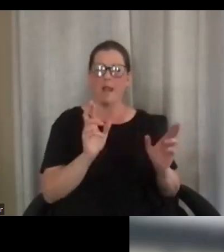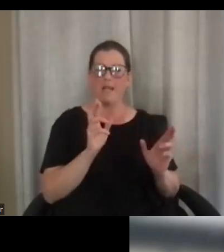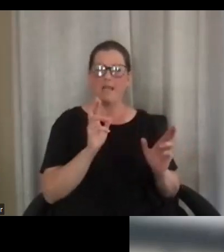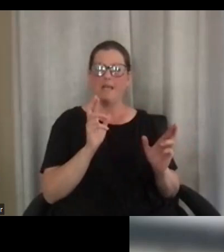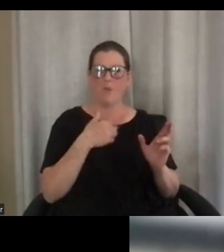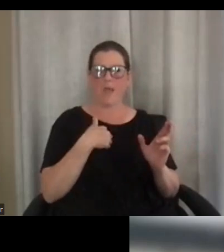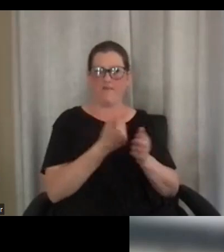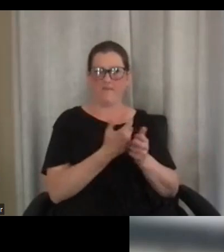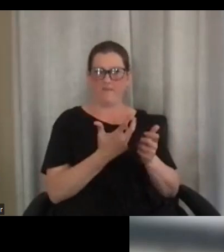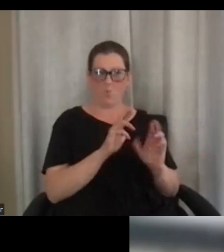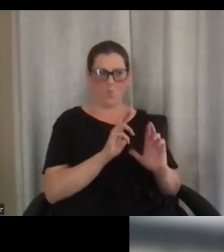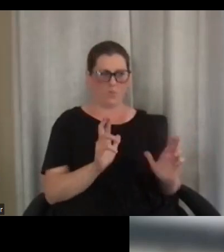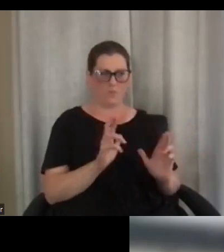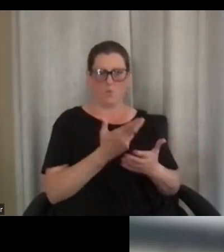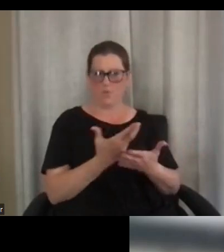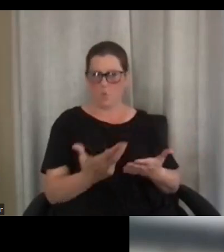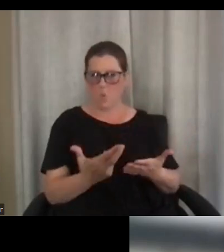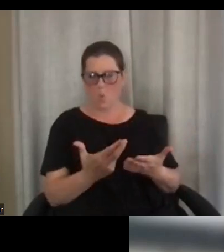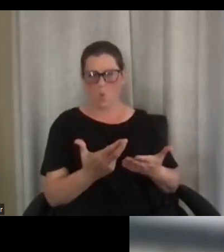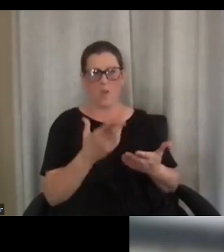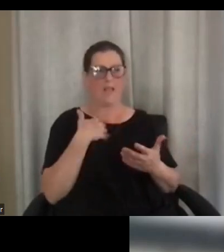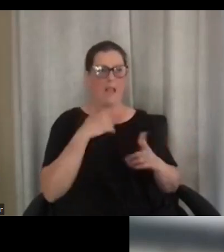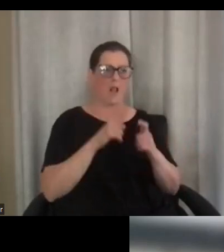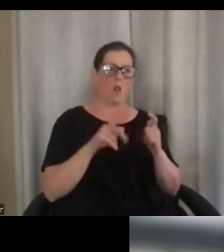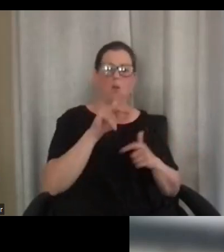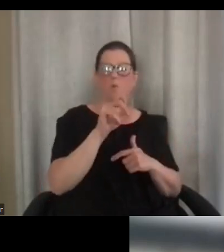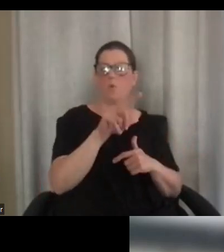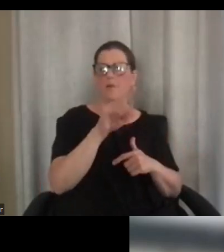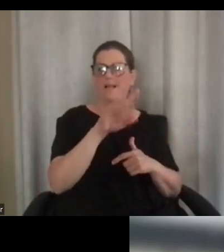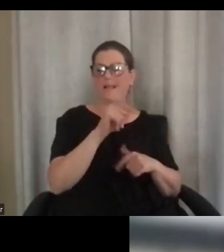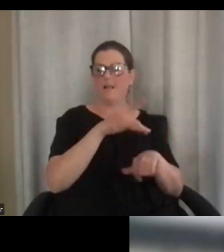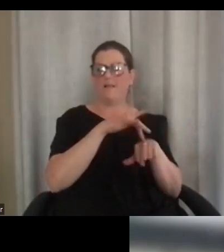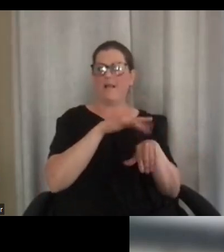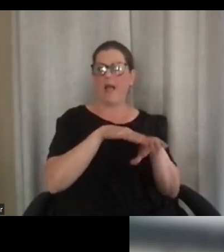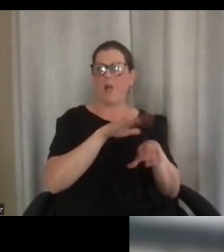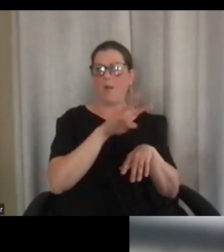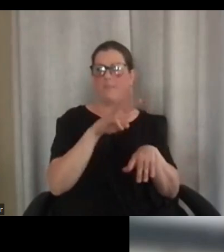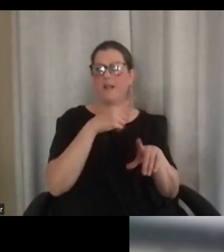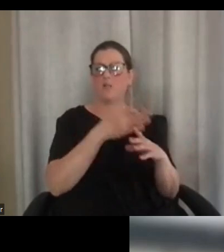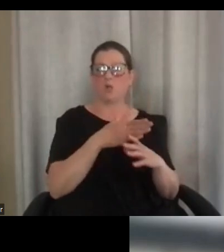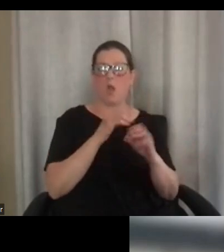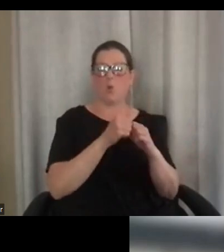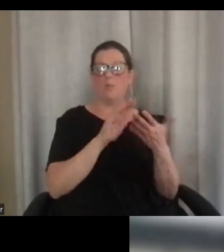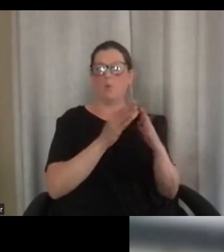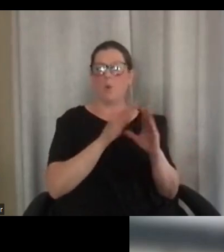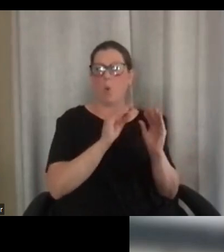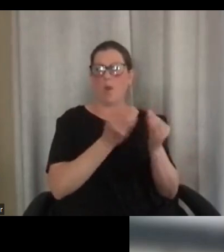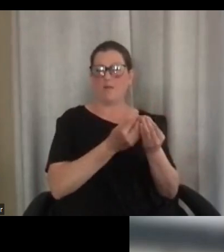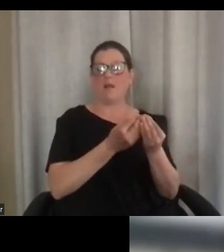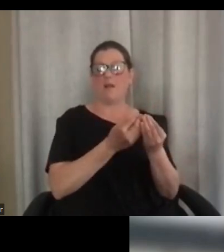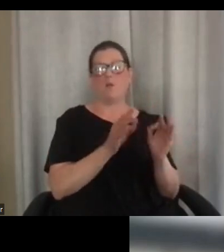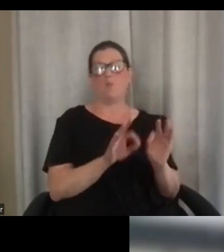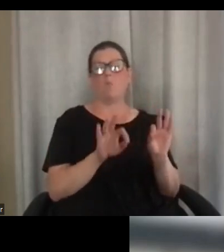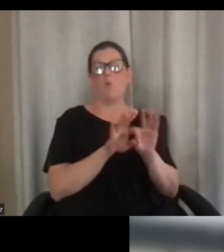those resources and really getting that large toolkit up on the website and be able to share it with community organizations was also a key practice, because it's